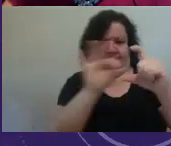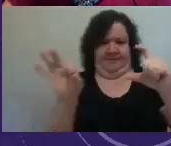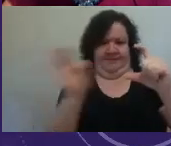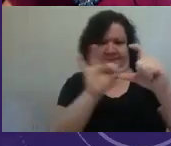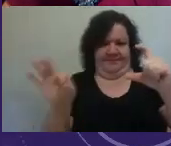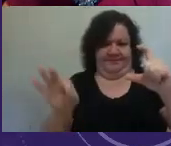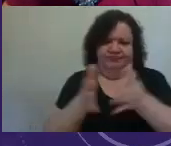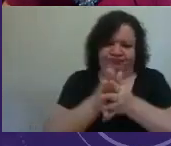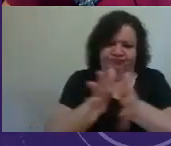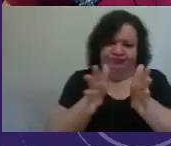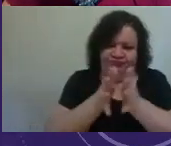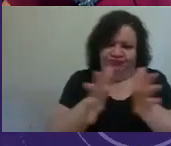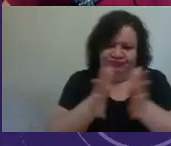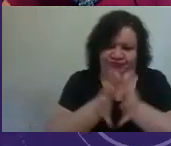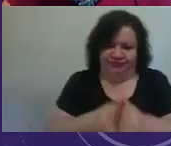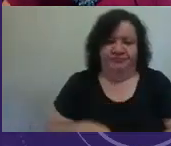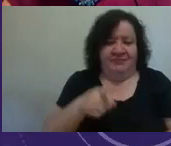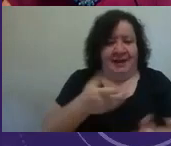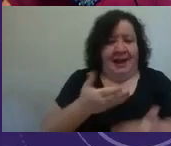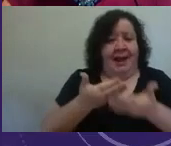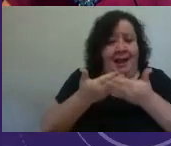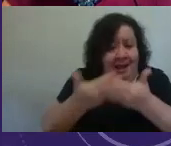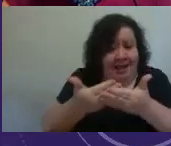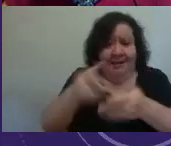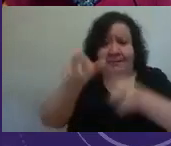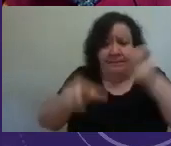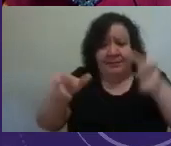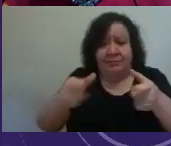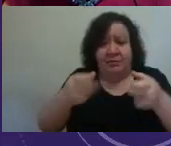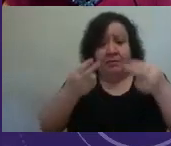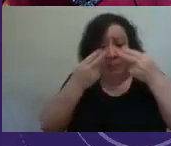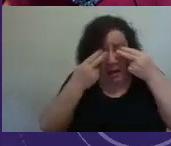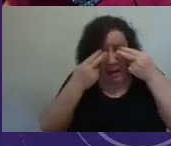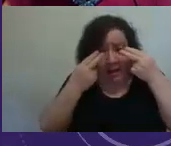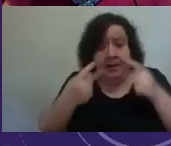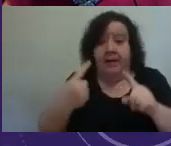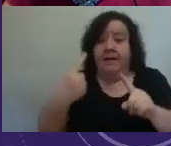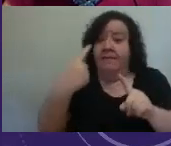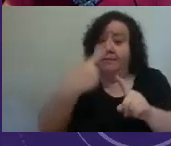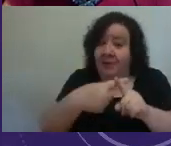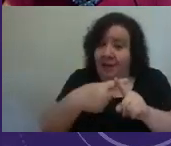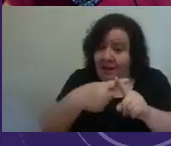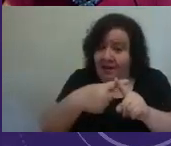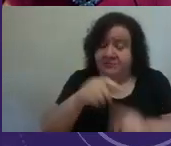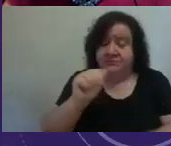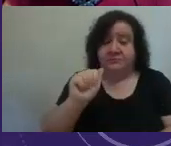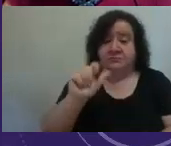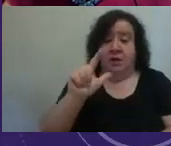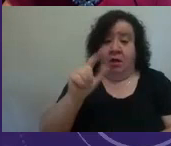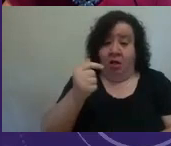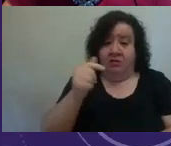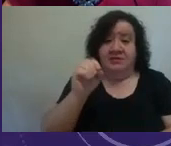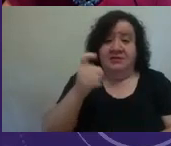for people with visual impairment, but it also means that for search engine, when you add specific